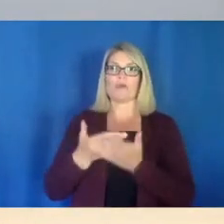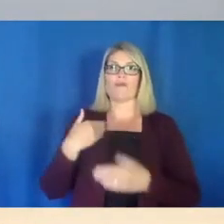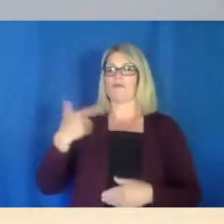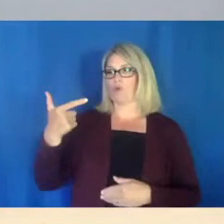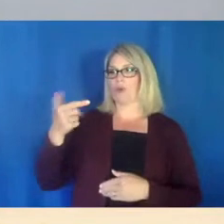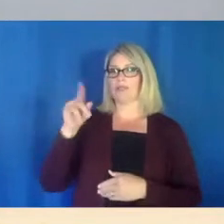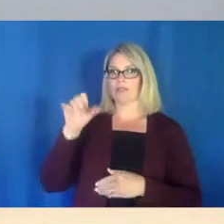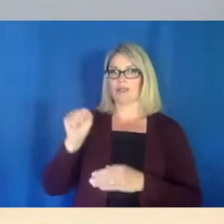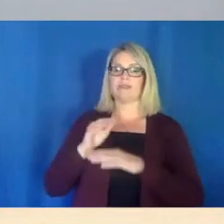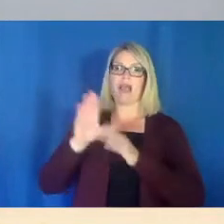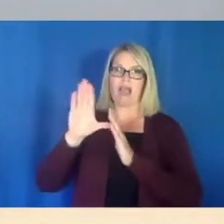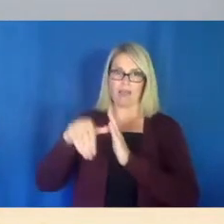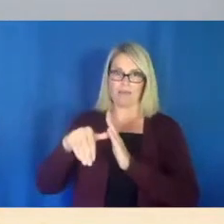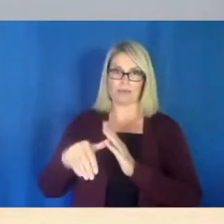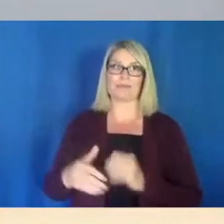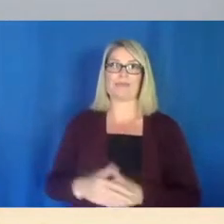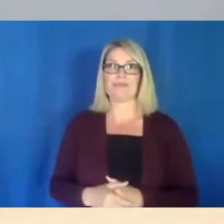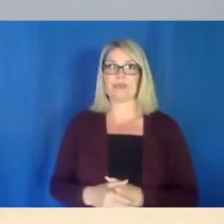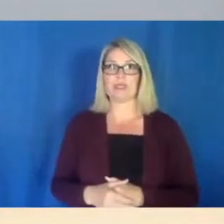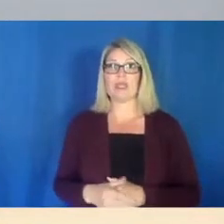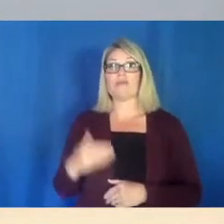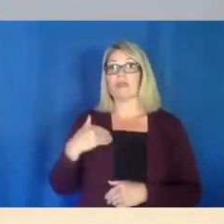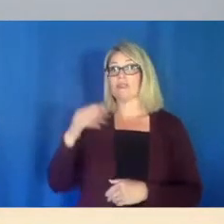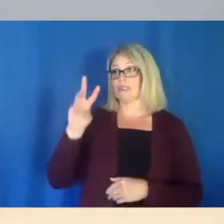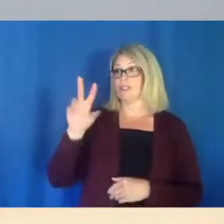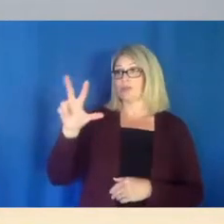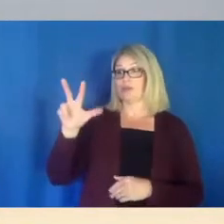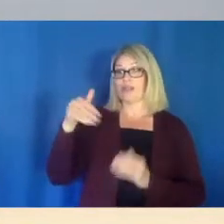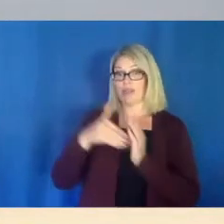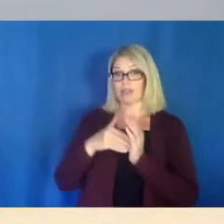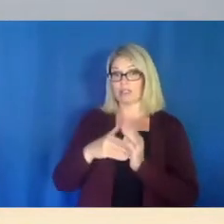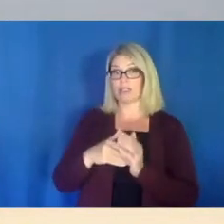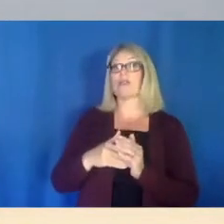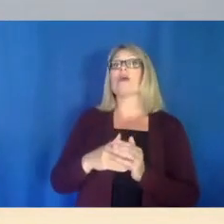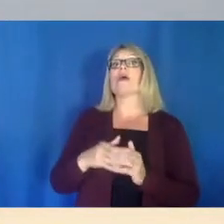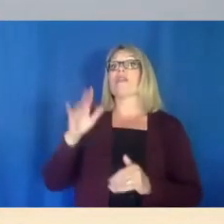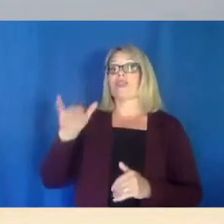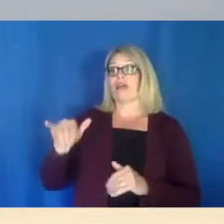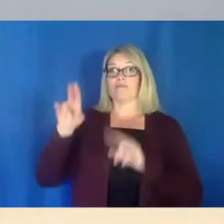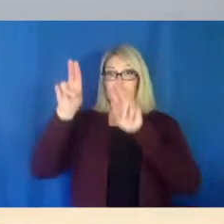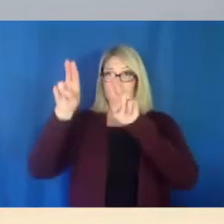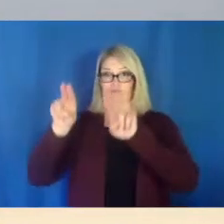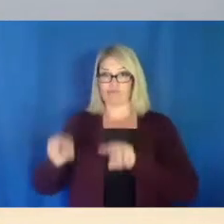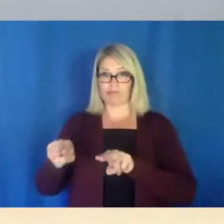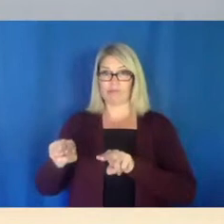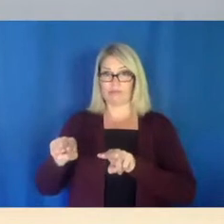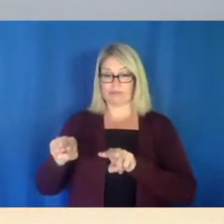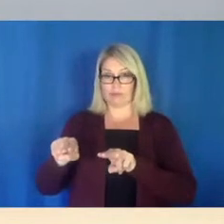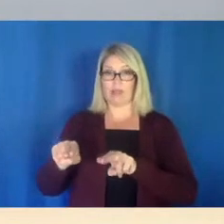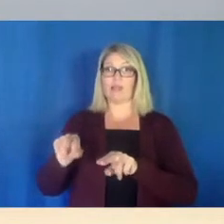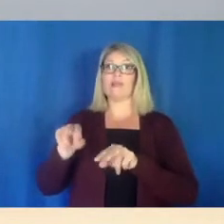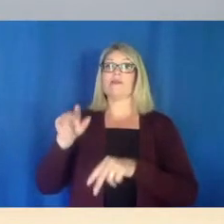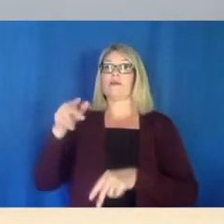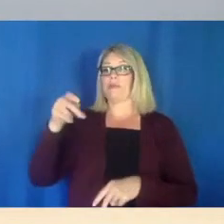As of this morning, 63,500 PEI pass applications have been submitted, and I believe 40,000, or